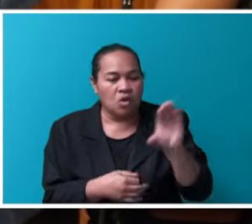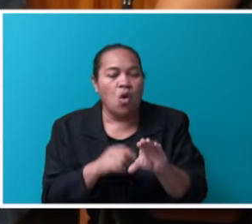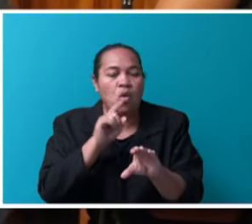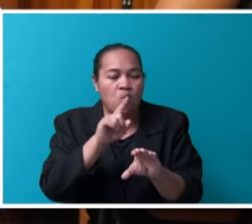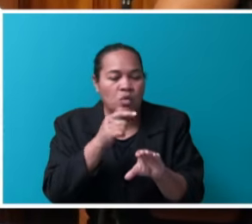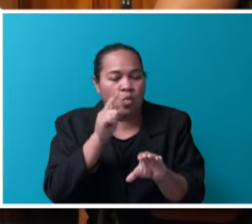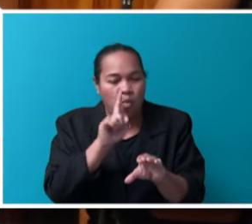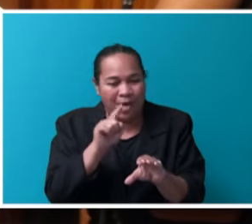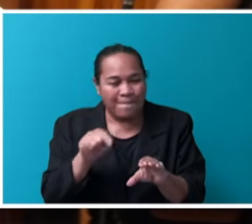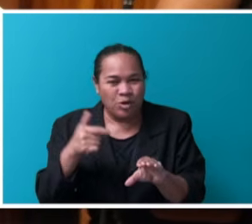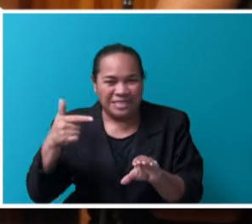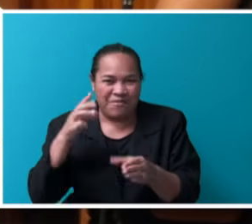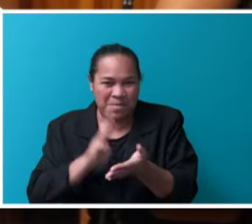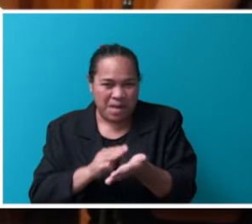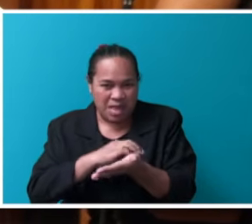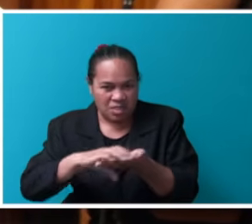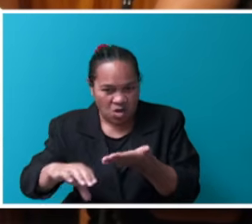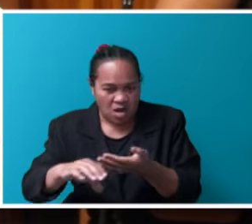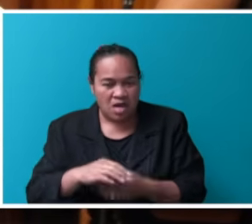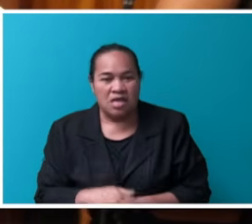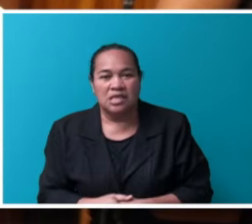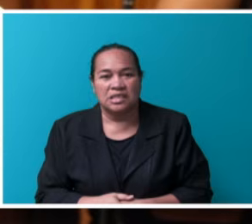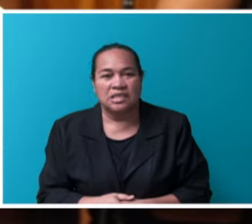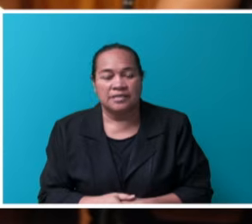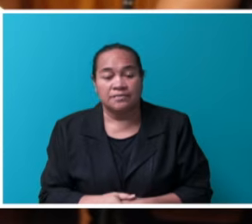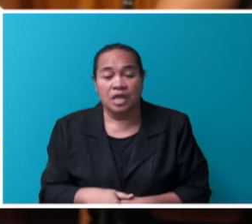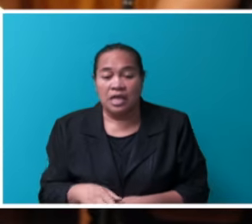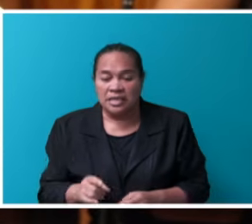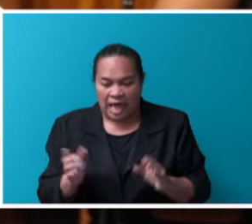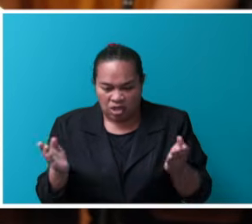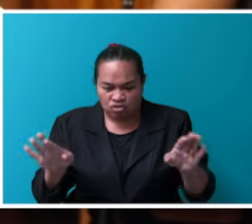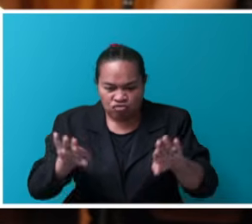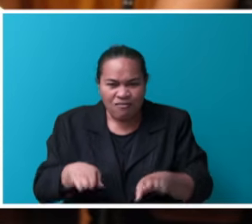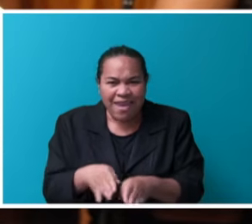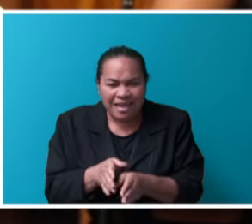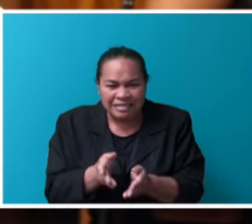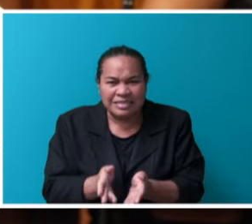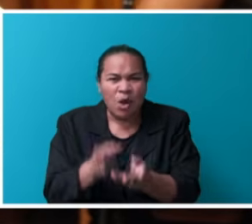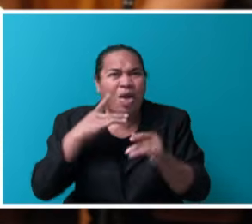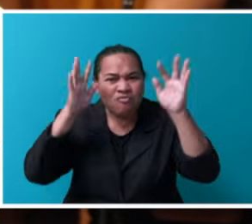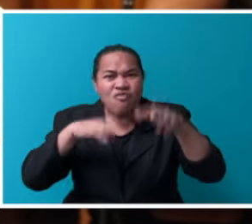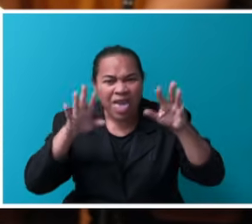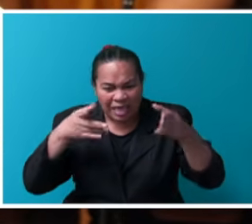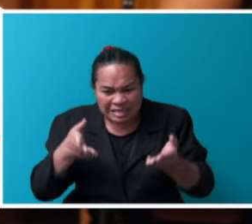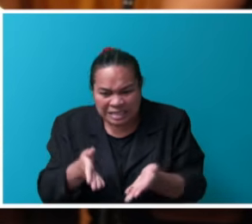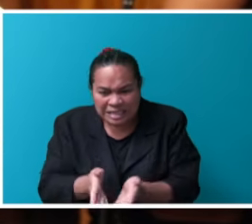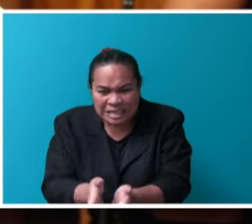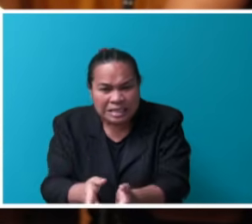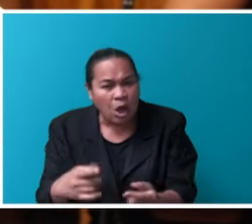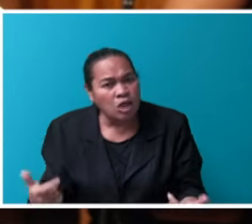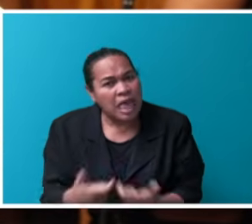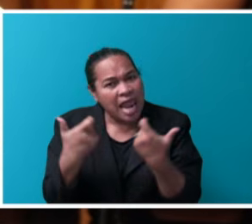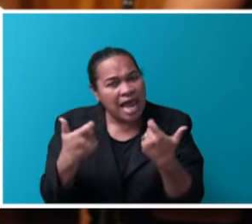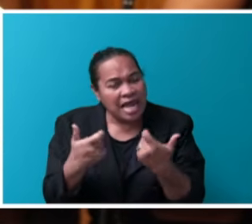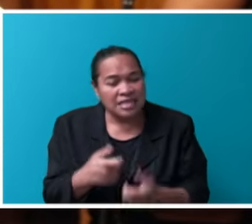million. Mr. Speaker said drainage remains a key challenge for agriculture and has a much